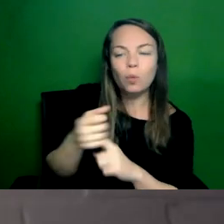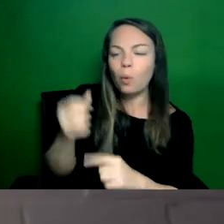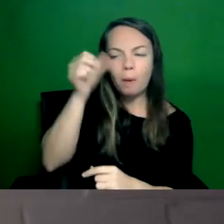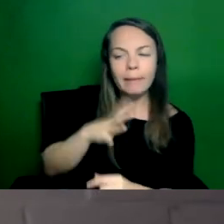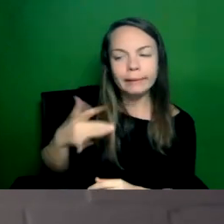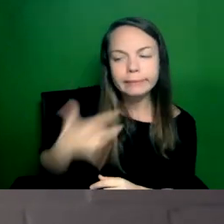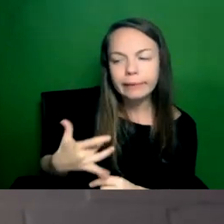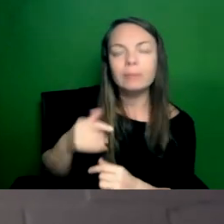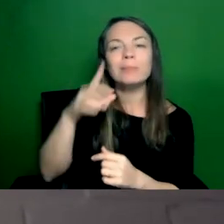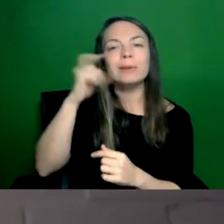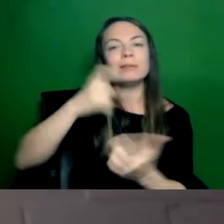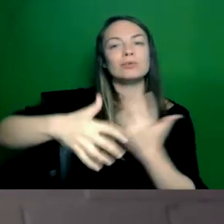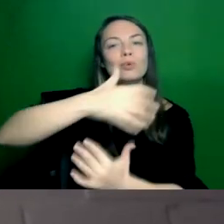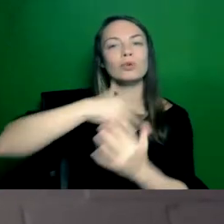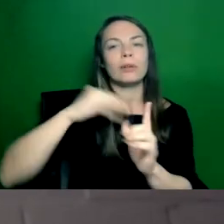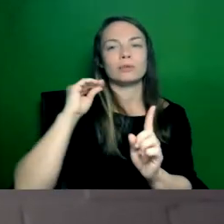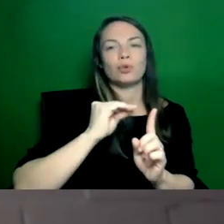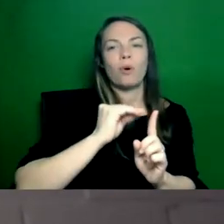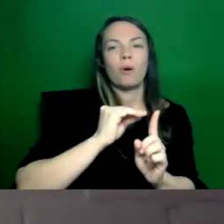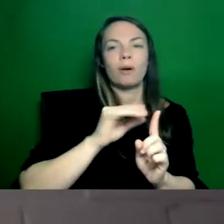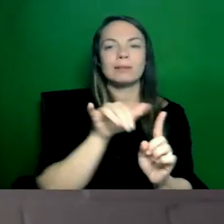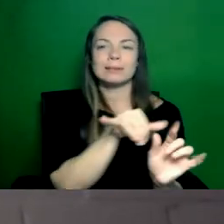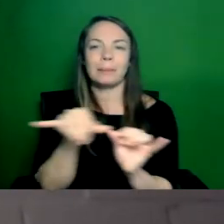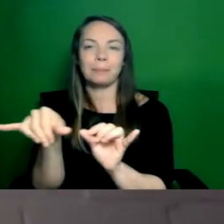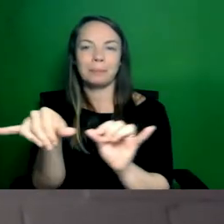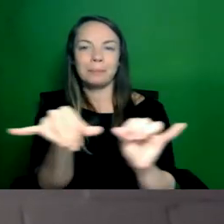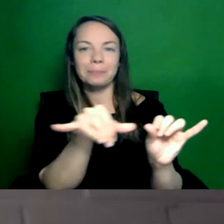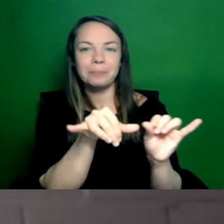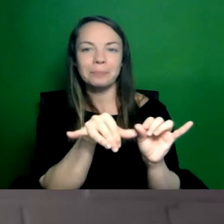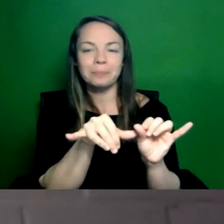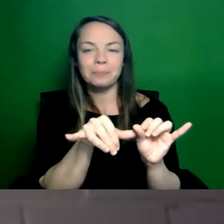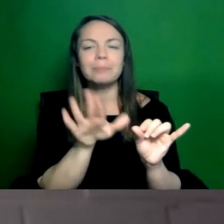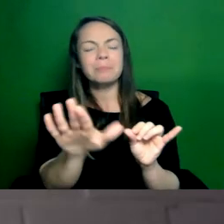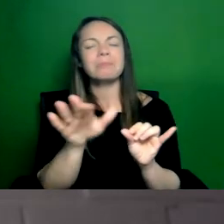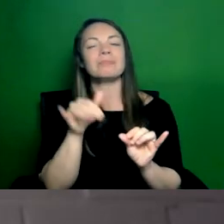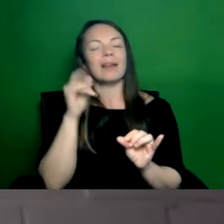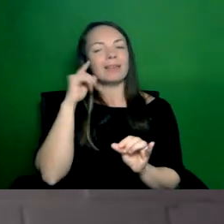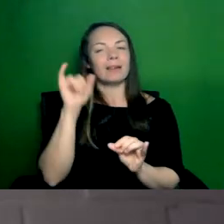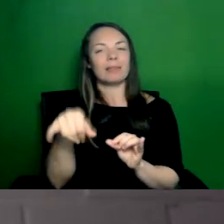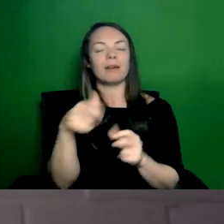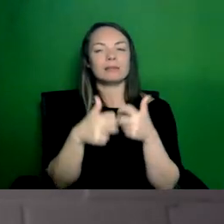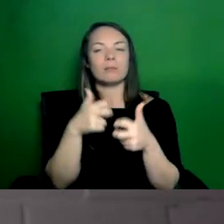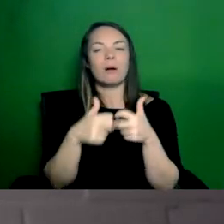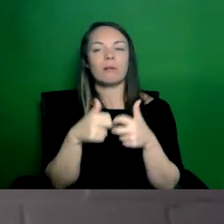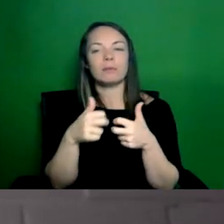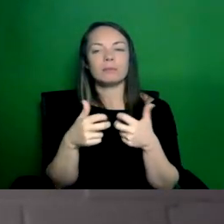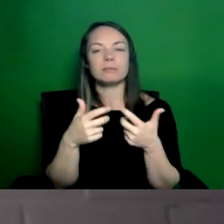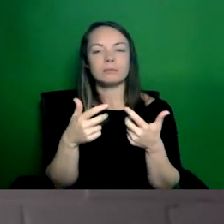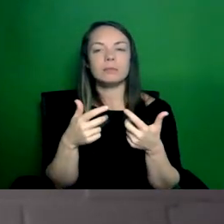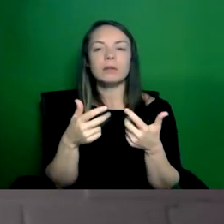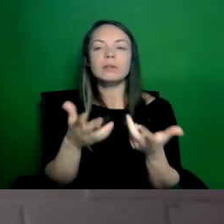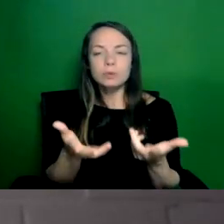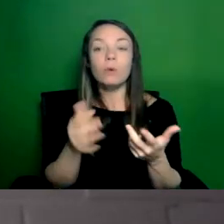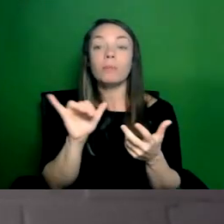we were all socialized this very much the same way. And I think that wherein lies the problem of having it in its healthiest form. I think that